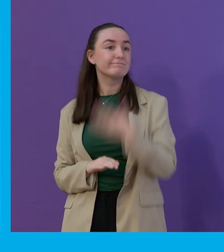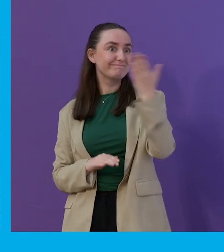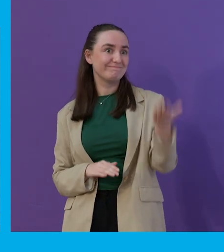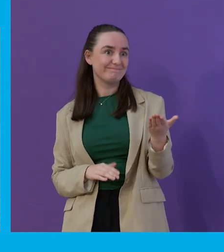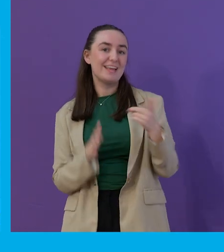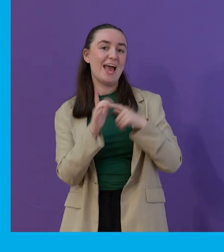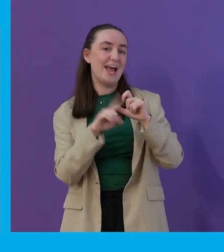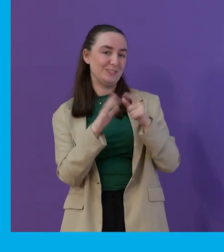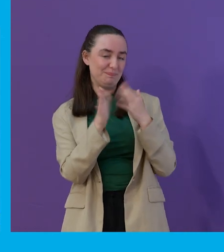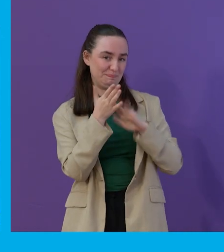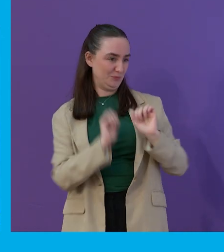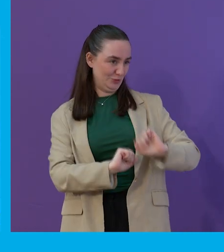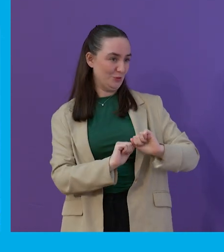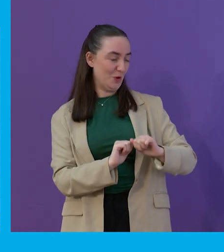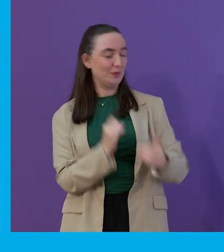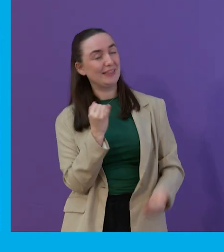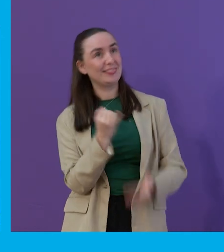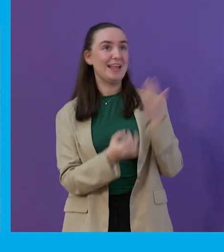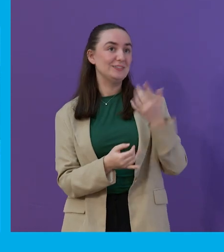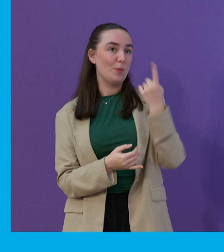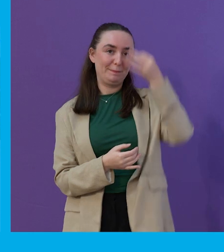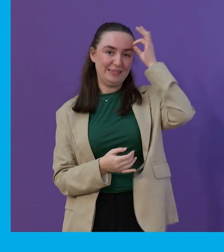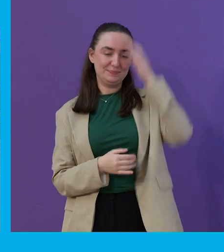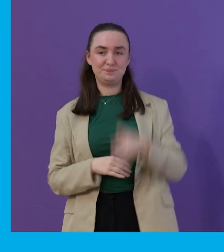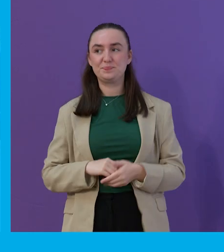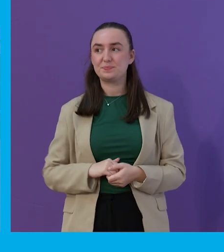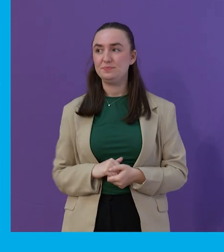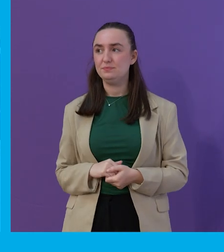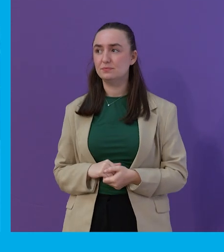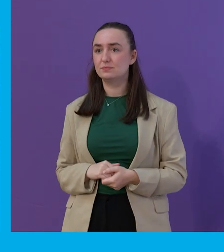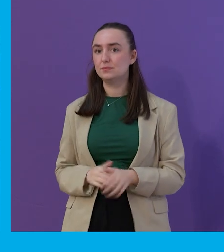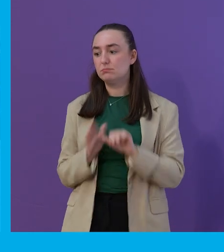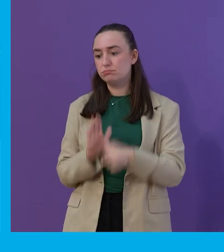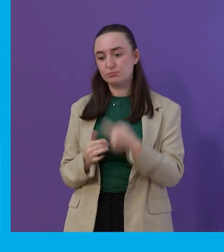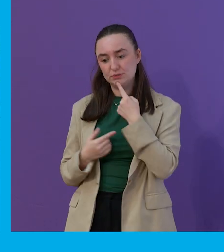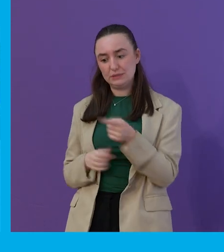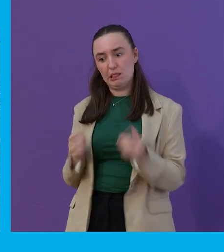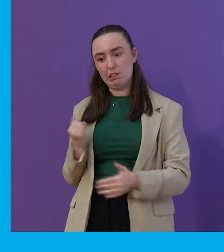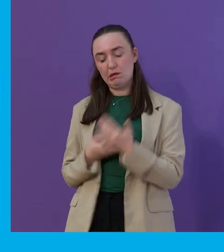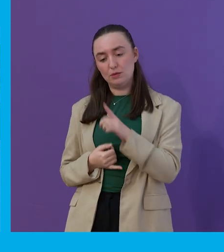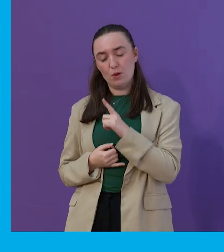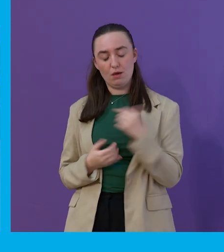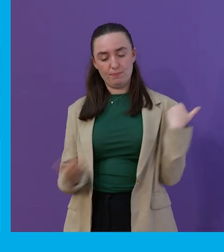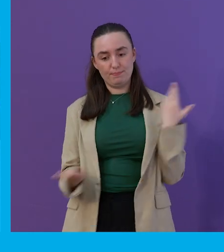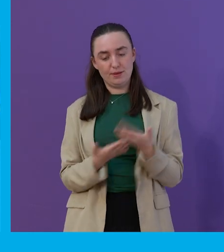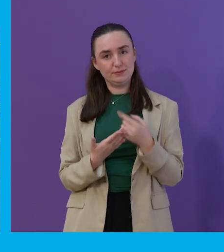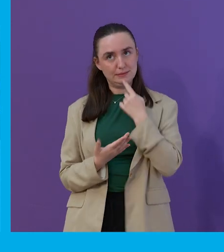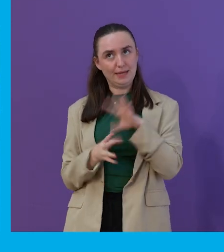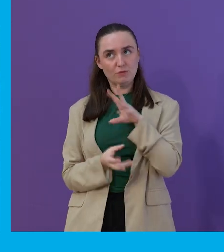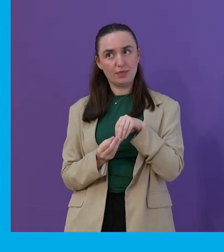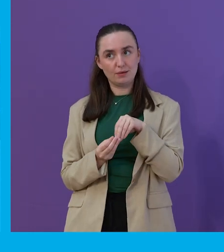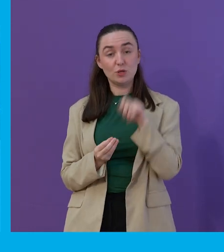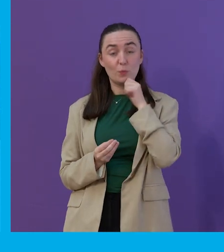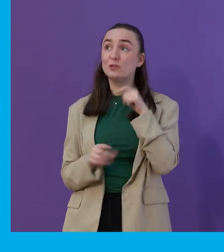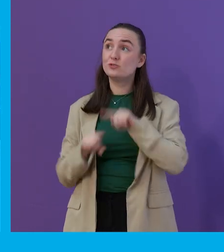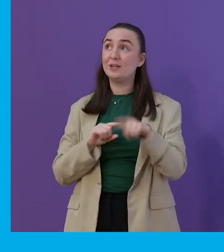final word. Thank you. I find it hard going last because everyone said all the things that I was maybe going to say. So I'll try and say different things and things